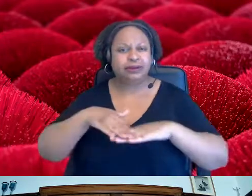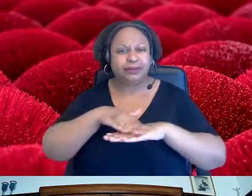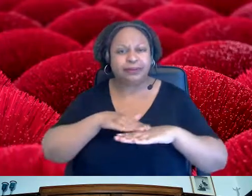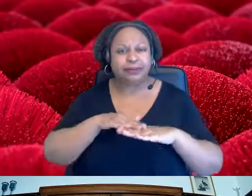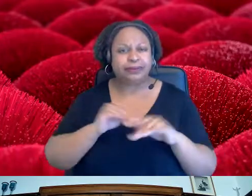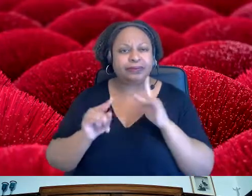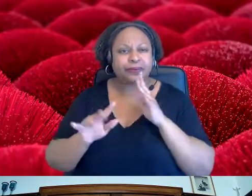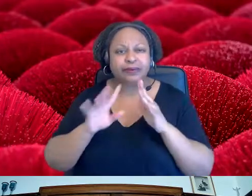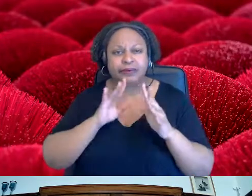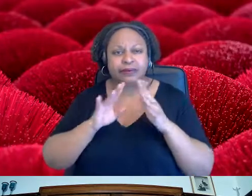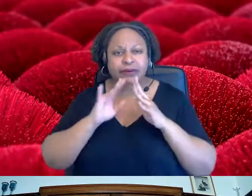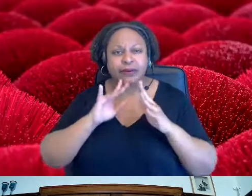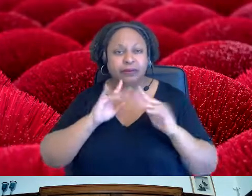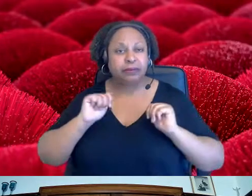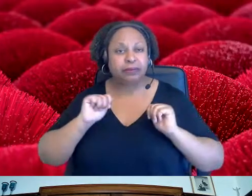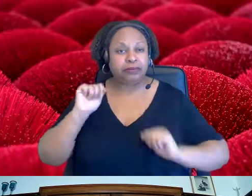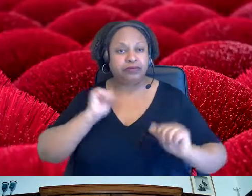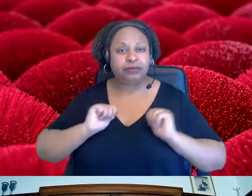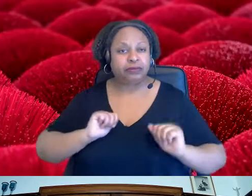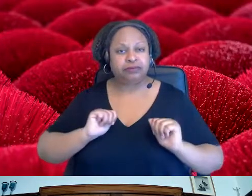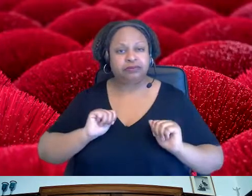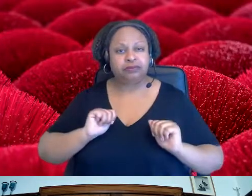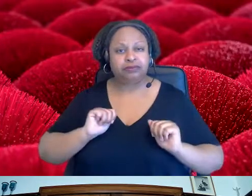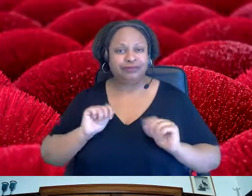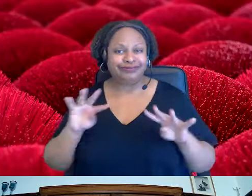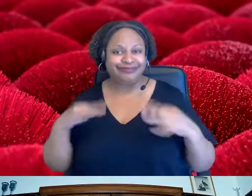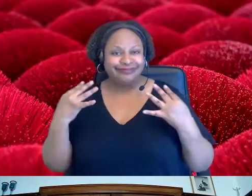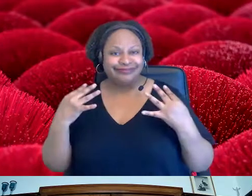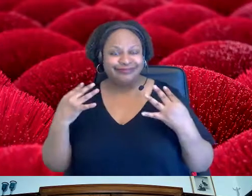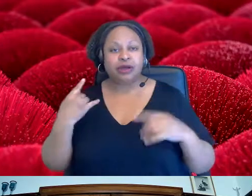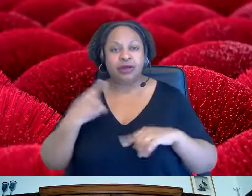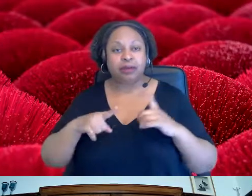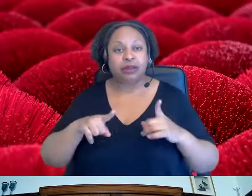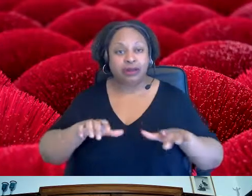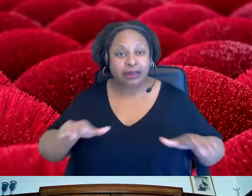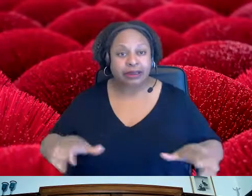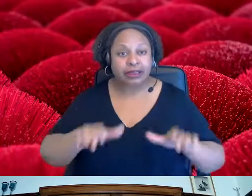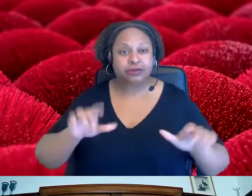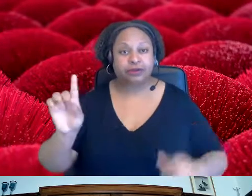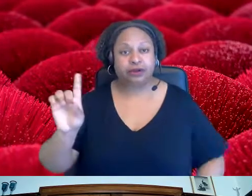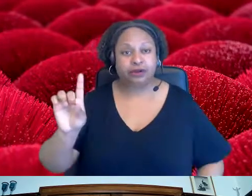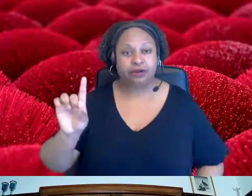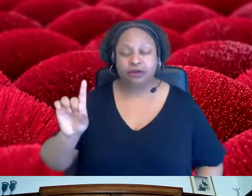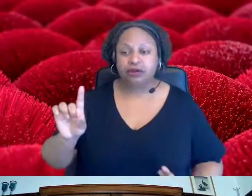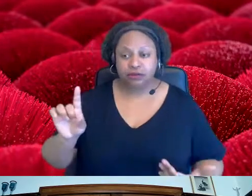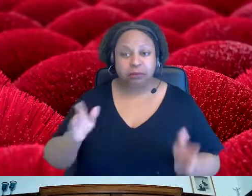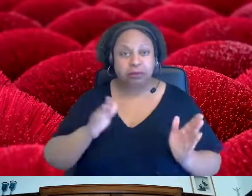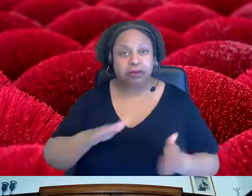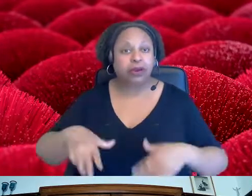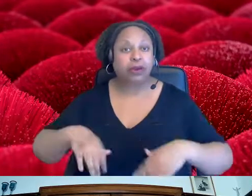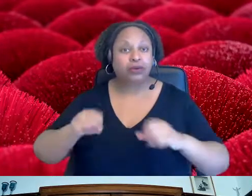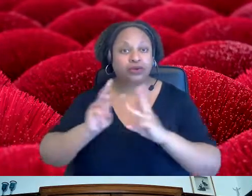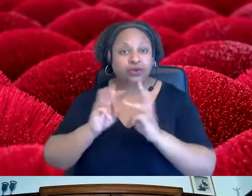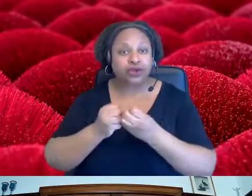mean, people say they're going to do these things, but they're, where is that workshop with 20 Indigenous youth? Did you actually go